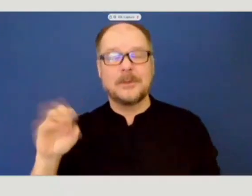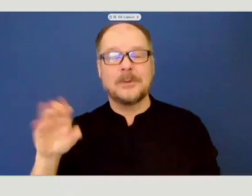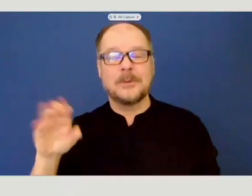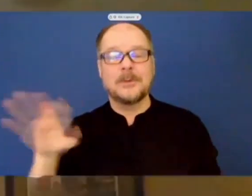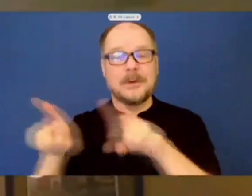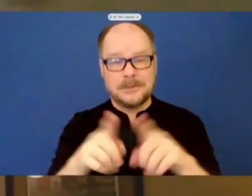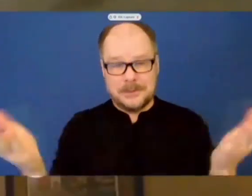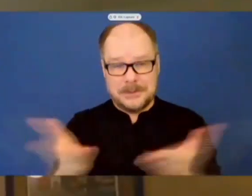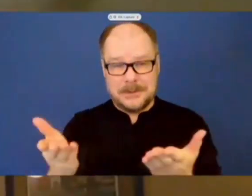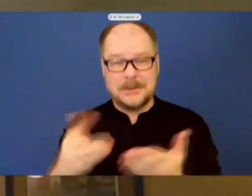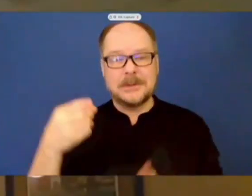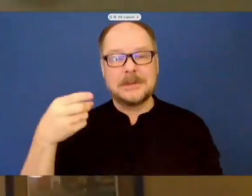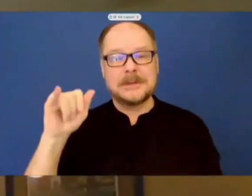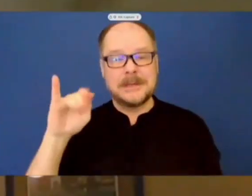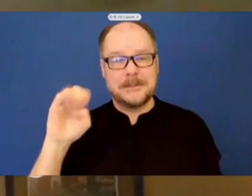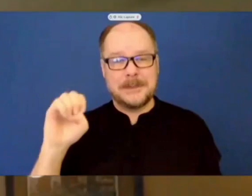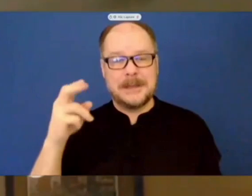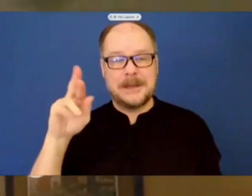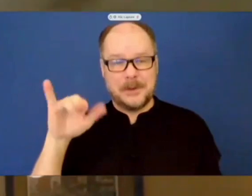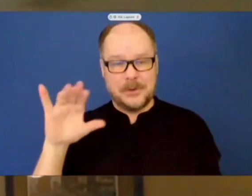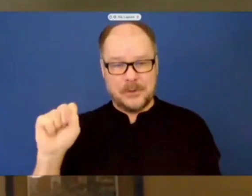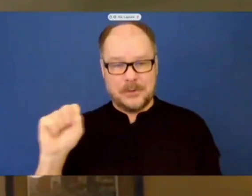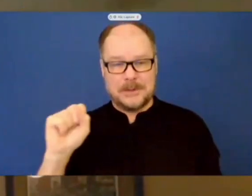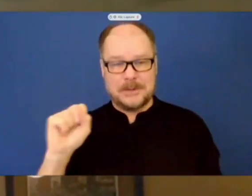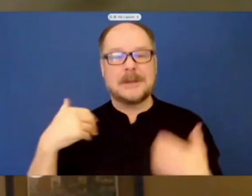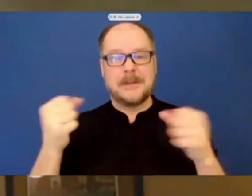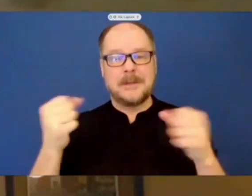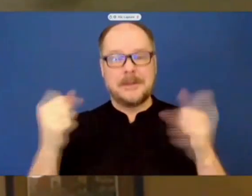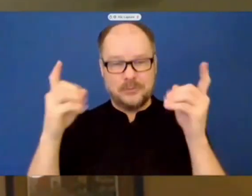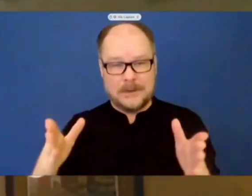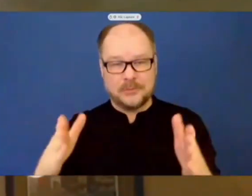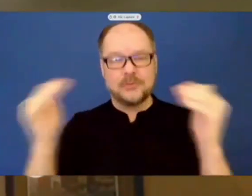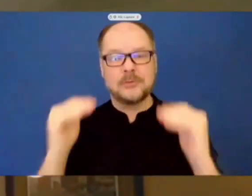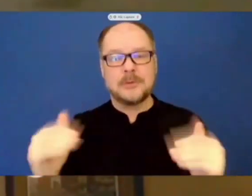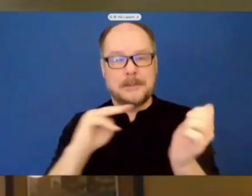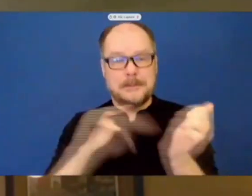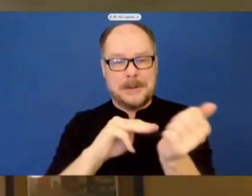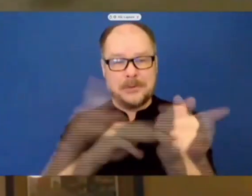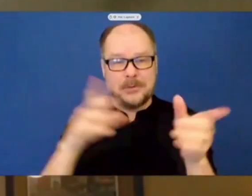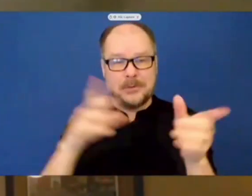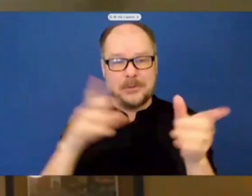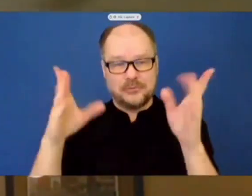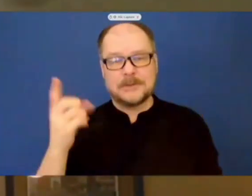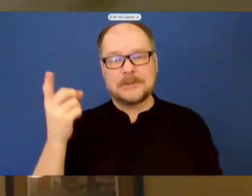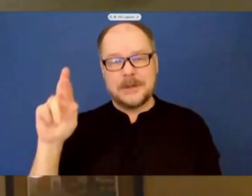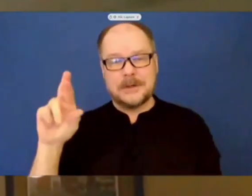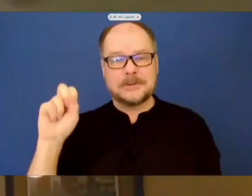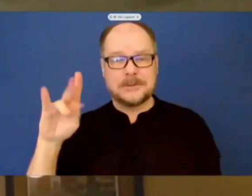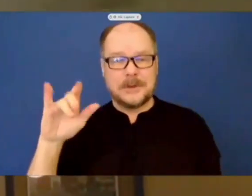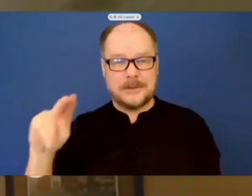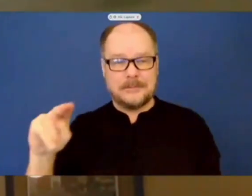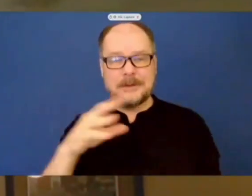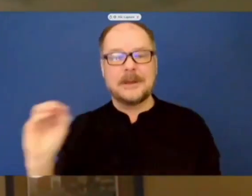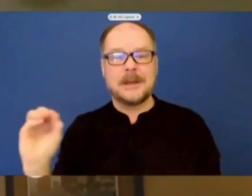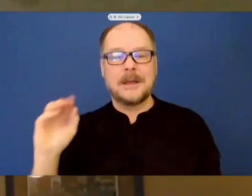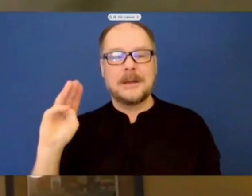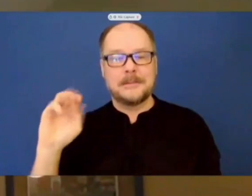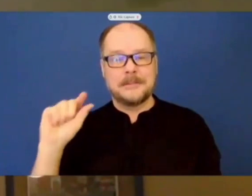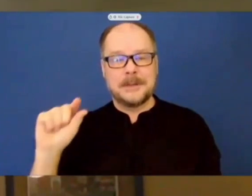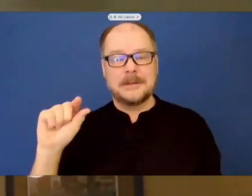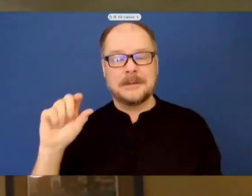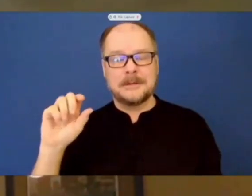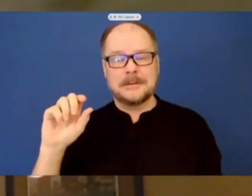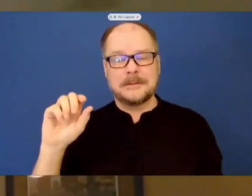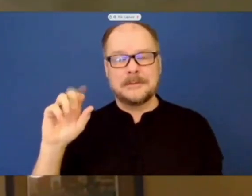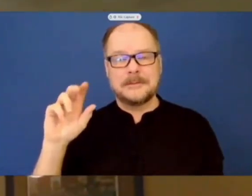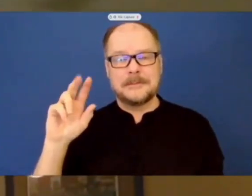Harris, Public Health Medical Director Meg Sullivan, and Karen Pelletier from the county's Community Support Services Department, who is